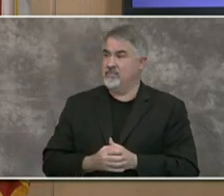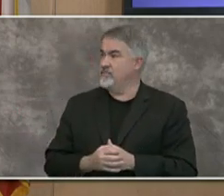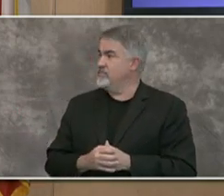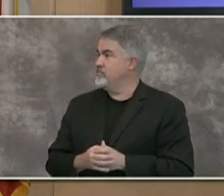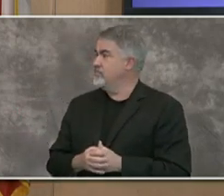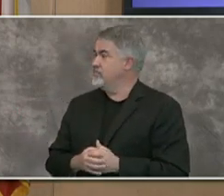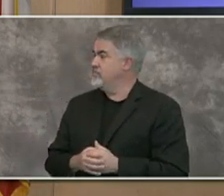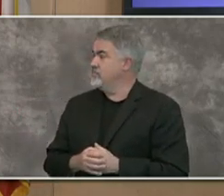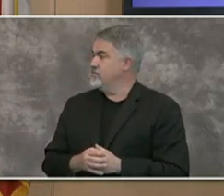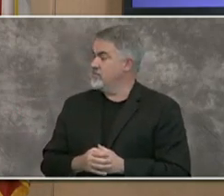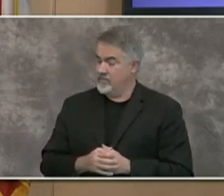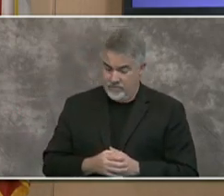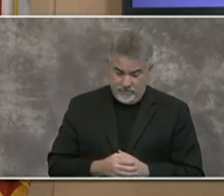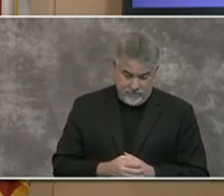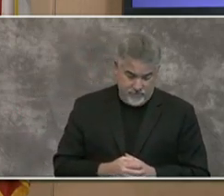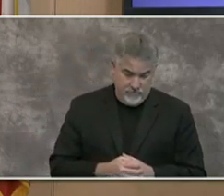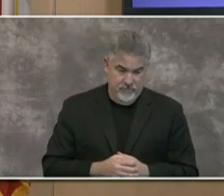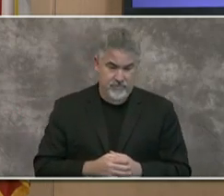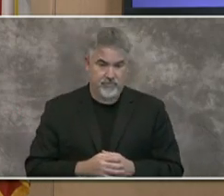Thank you.